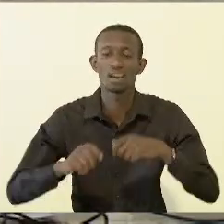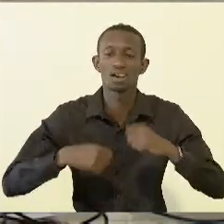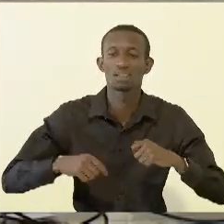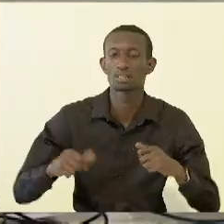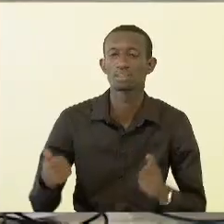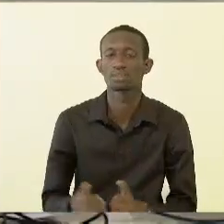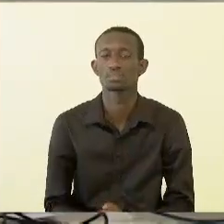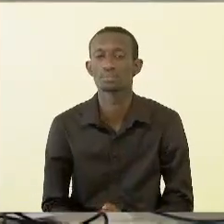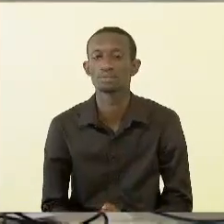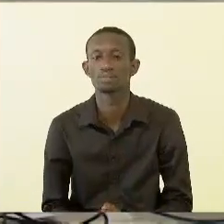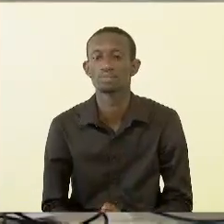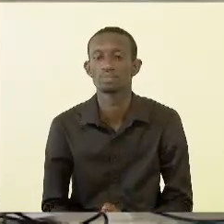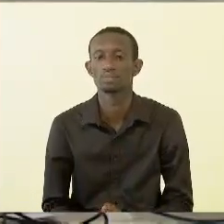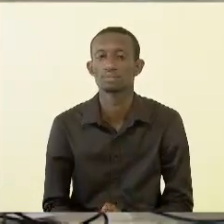with